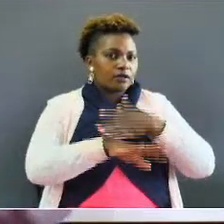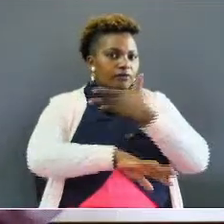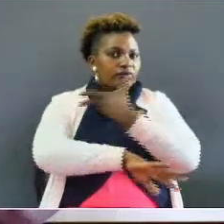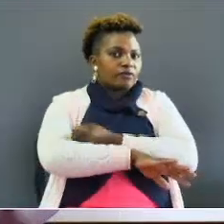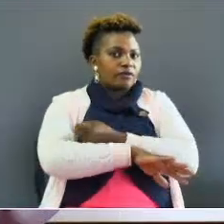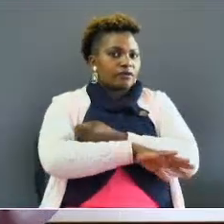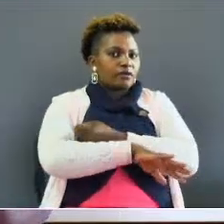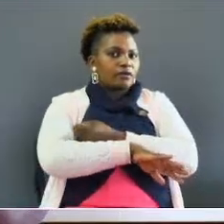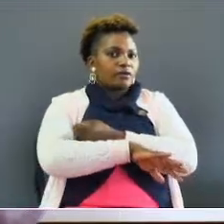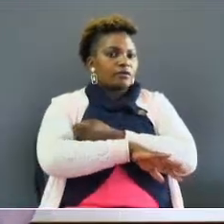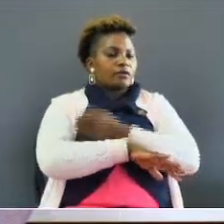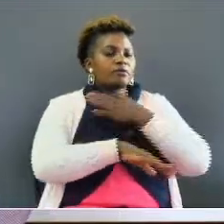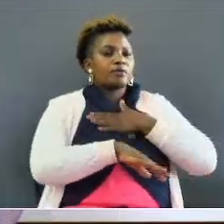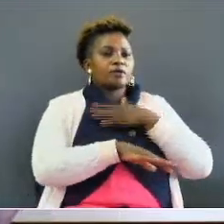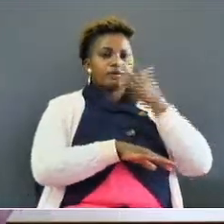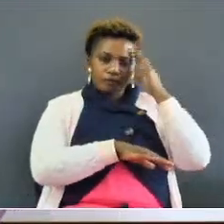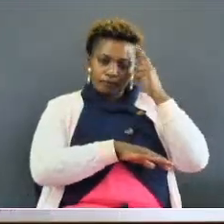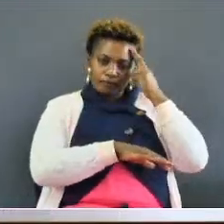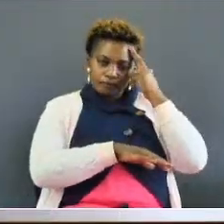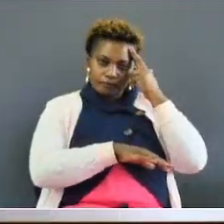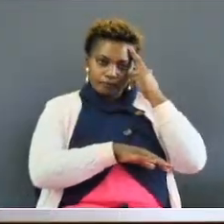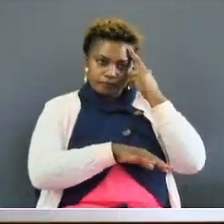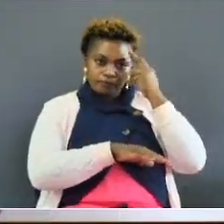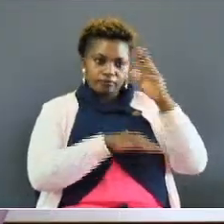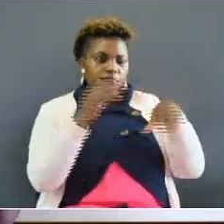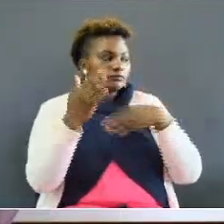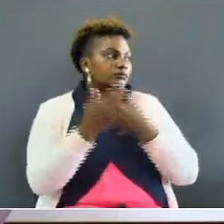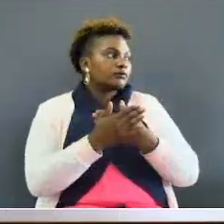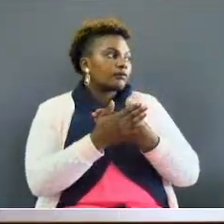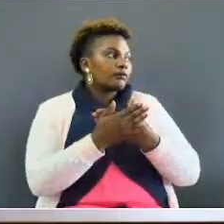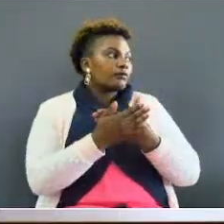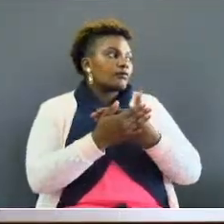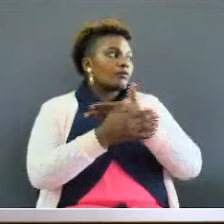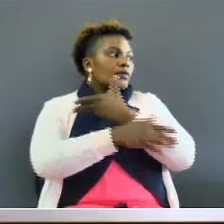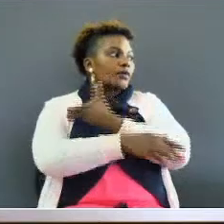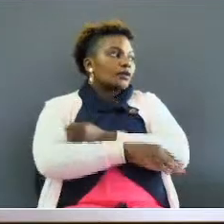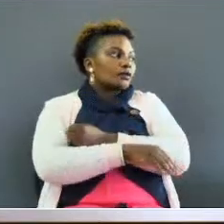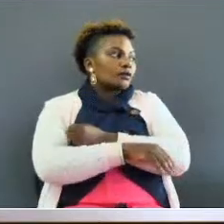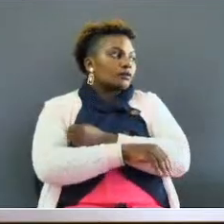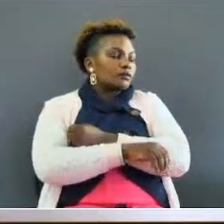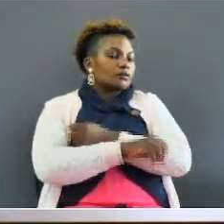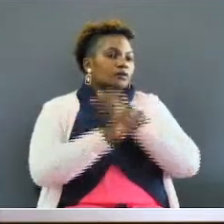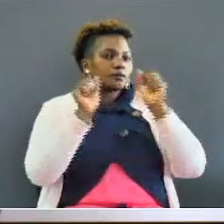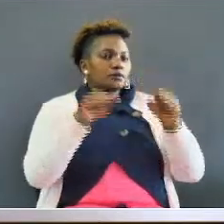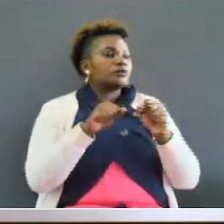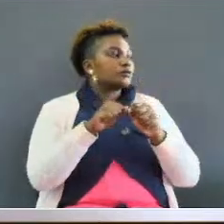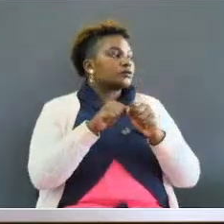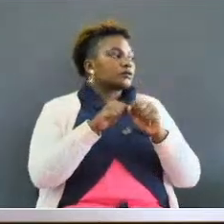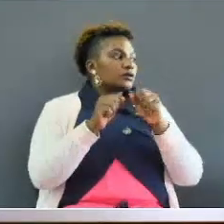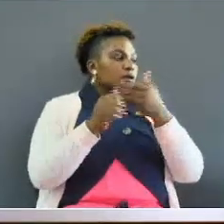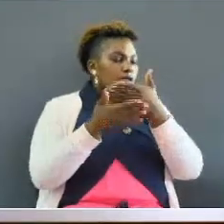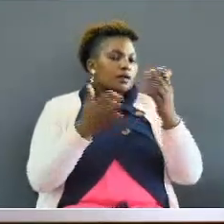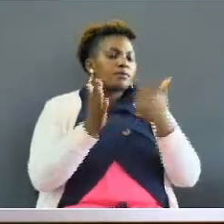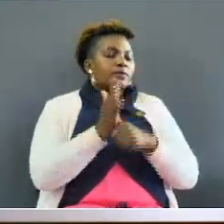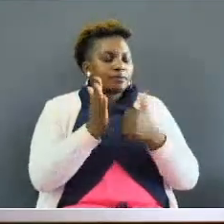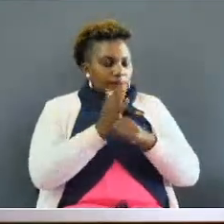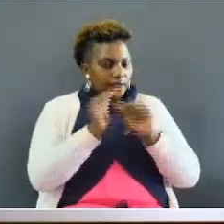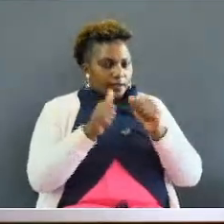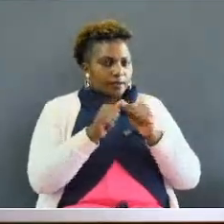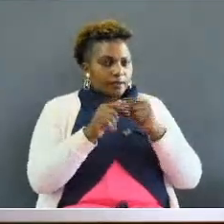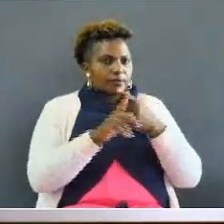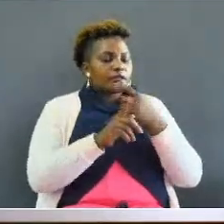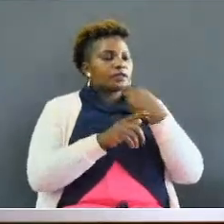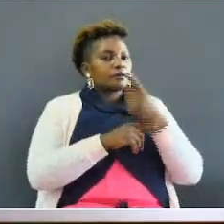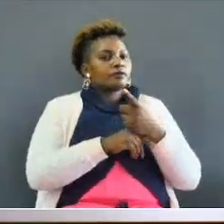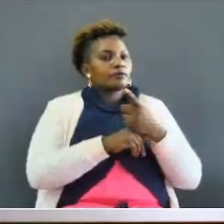So please remember that the vaccine, yes, there are those problems that we have been